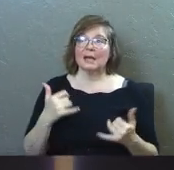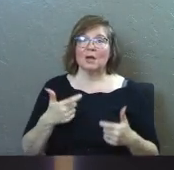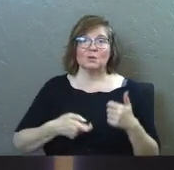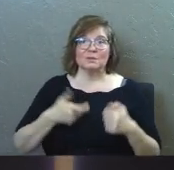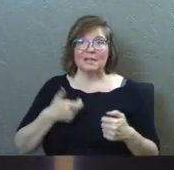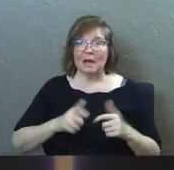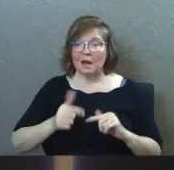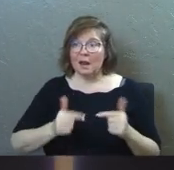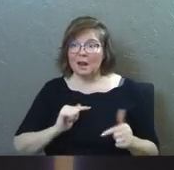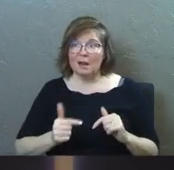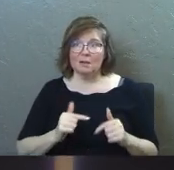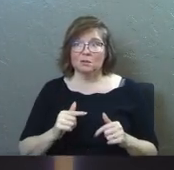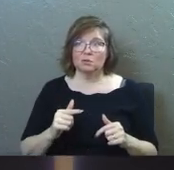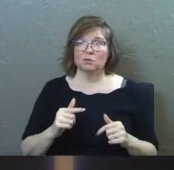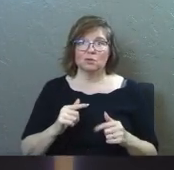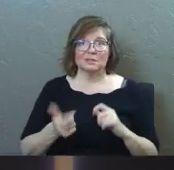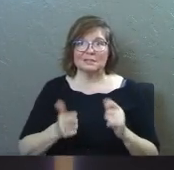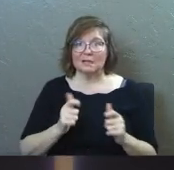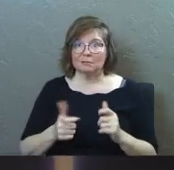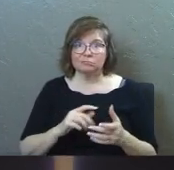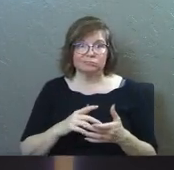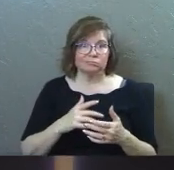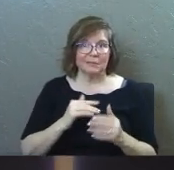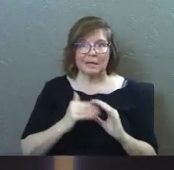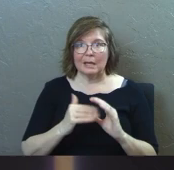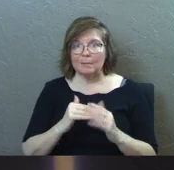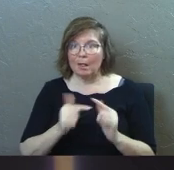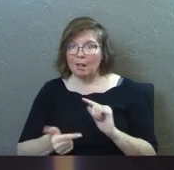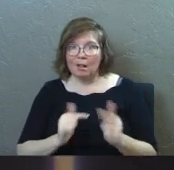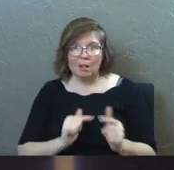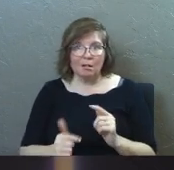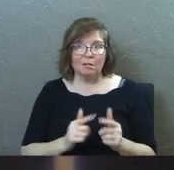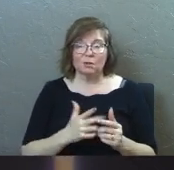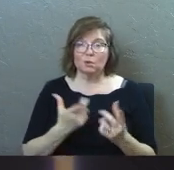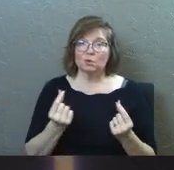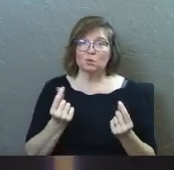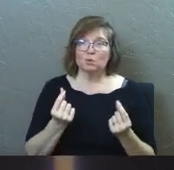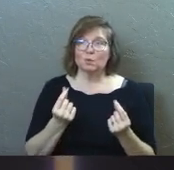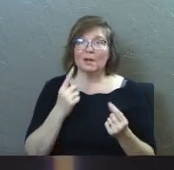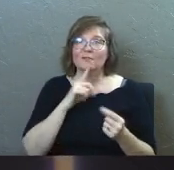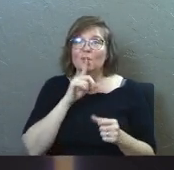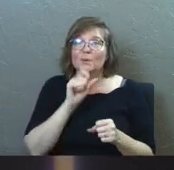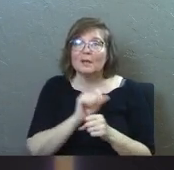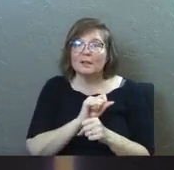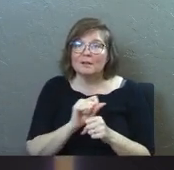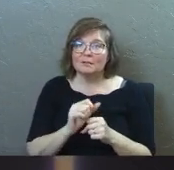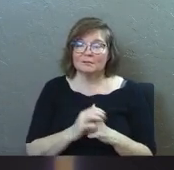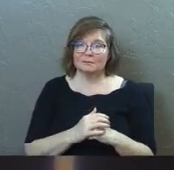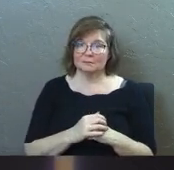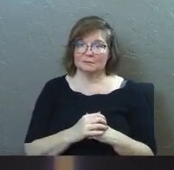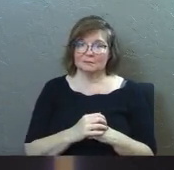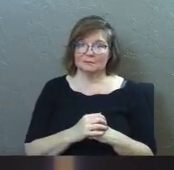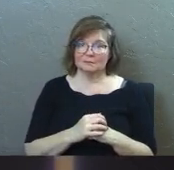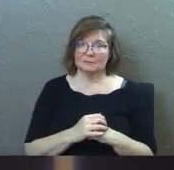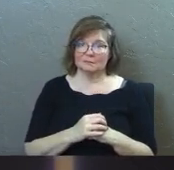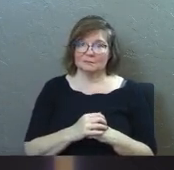you're texting and you're exchanging numbers and emails and all this kind of stuff. You're doing it for real.